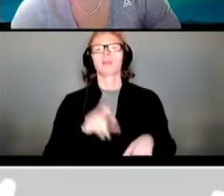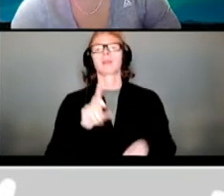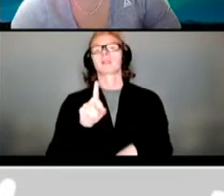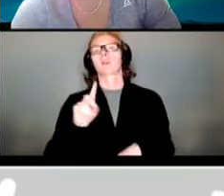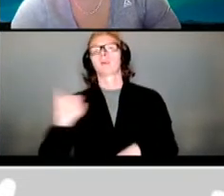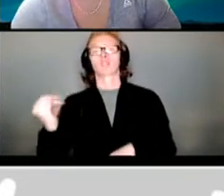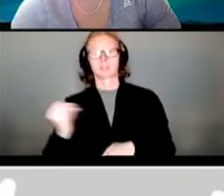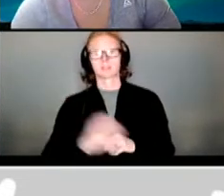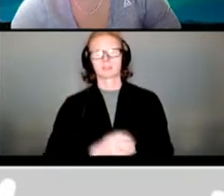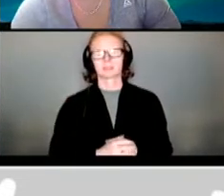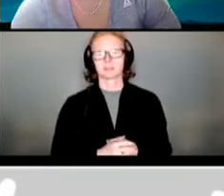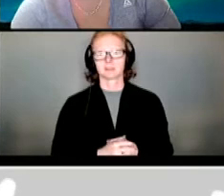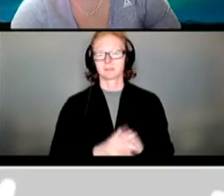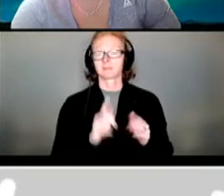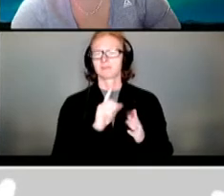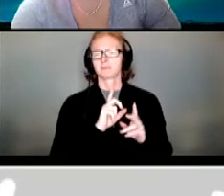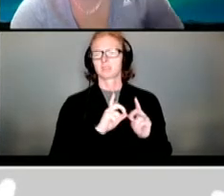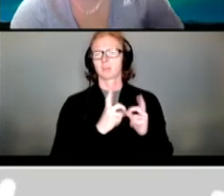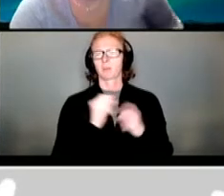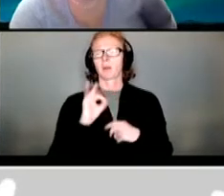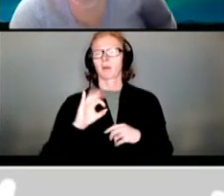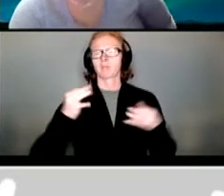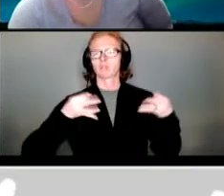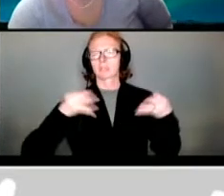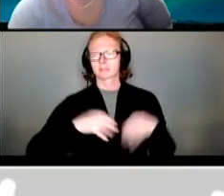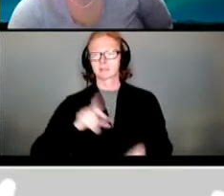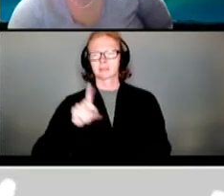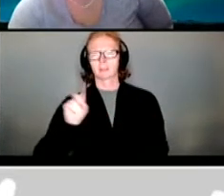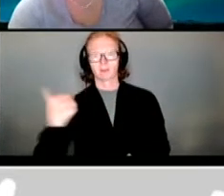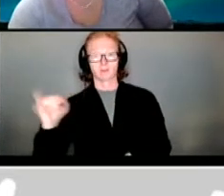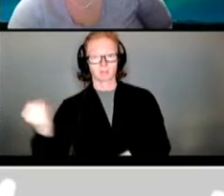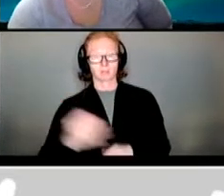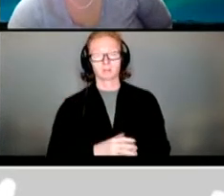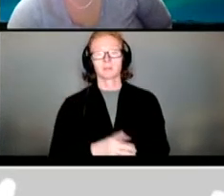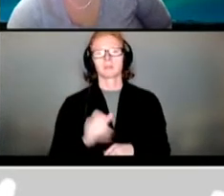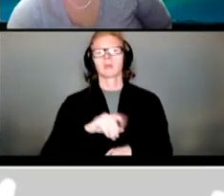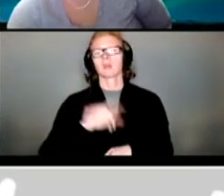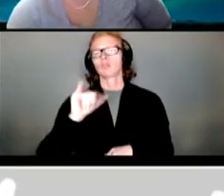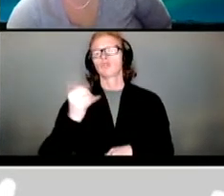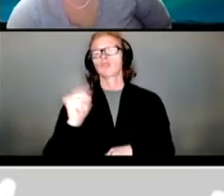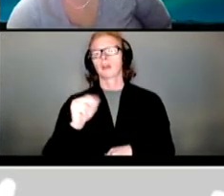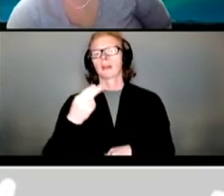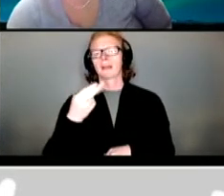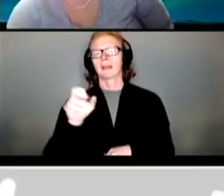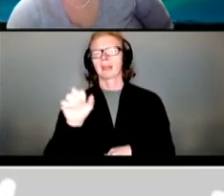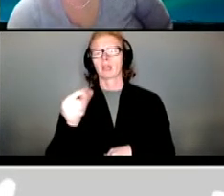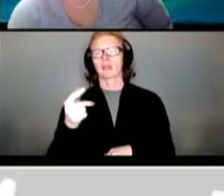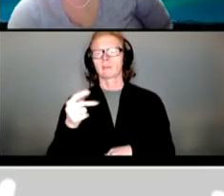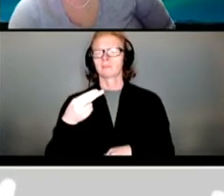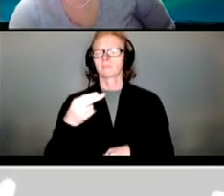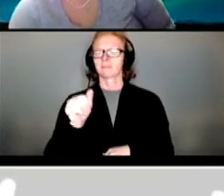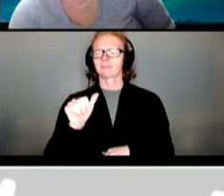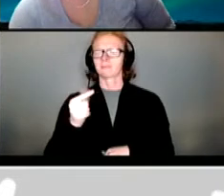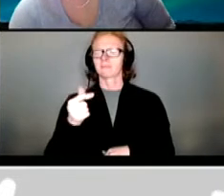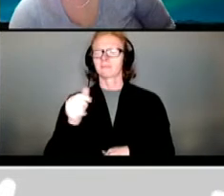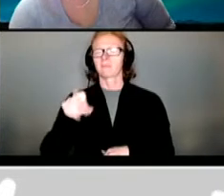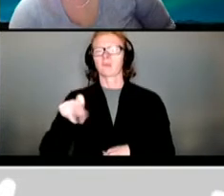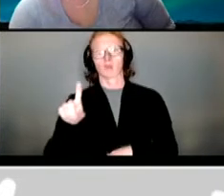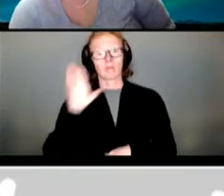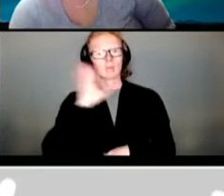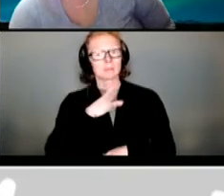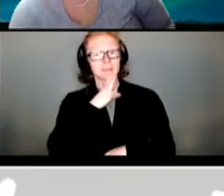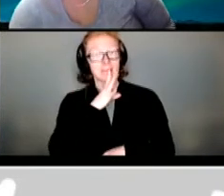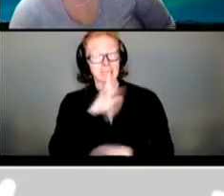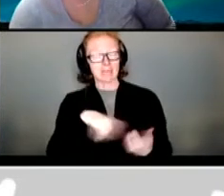Attorney Jared Hager to speak on behalf of the Department of Justice as to the